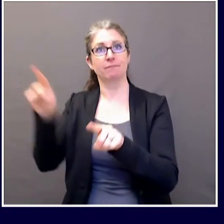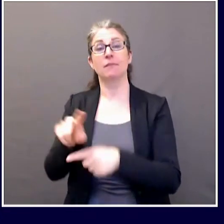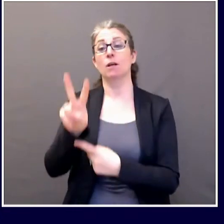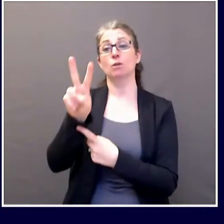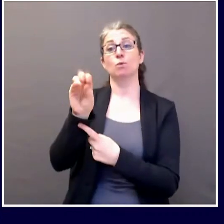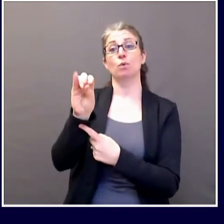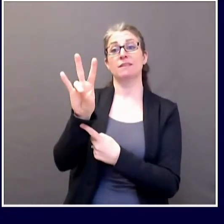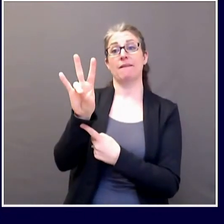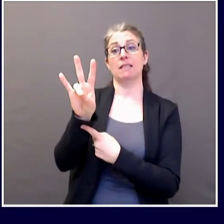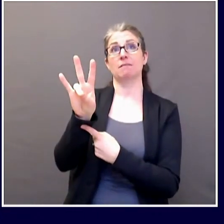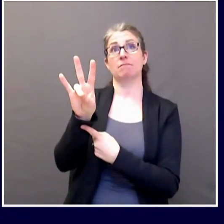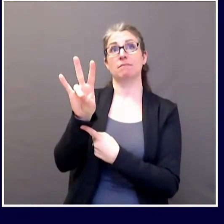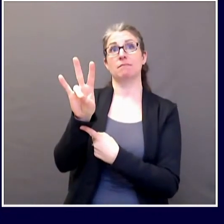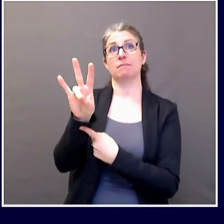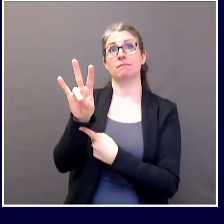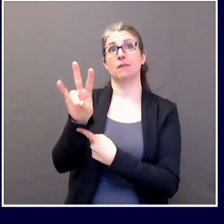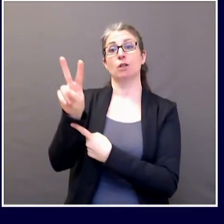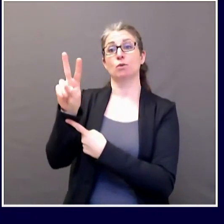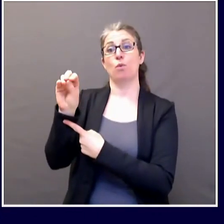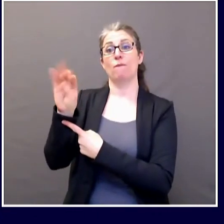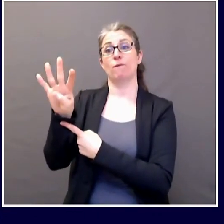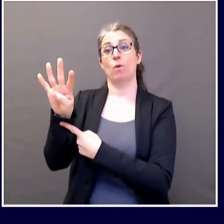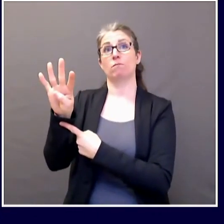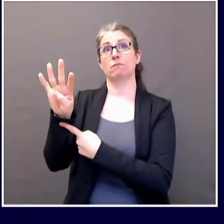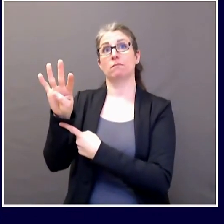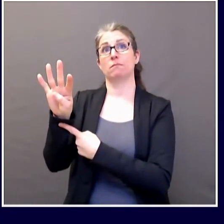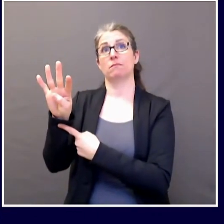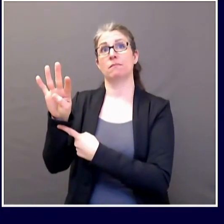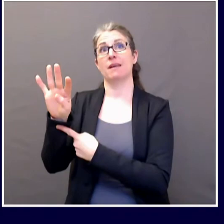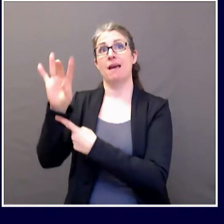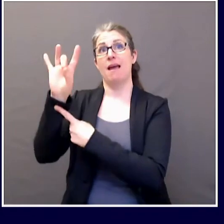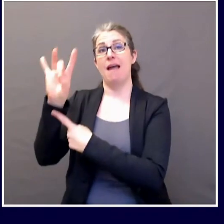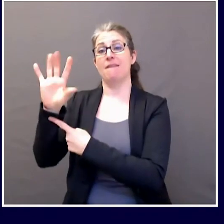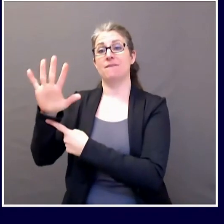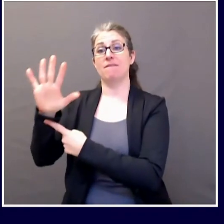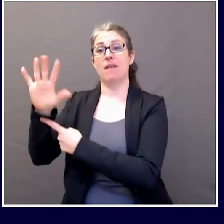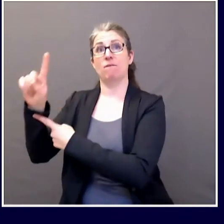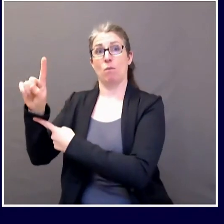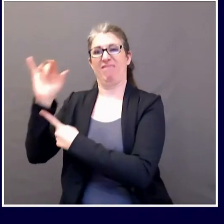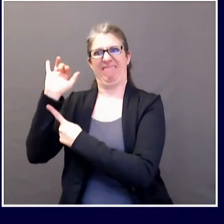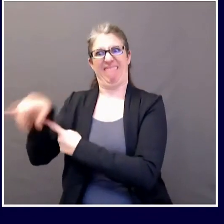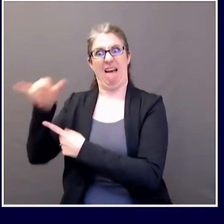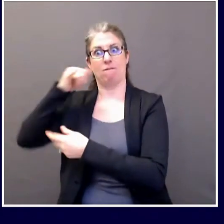207-204-8551, or to sign up online at